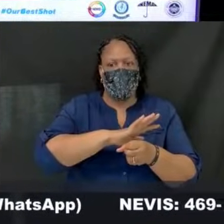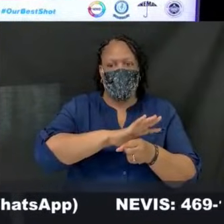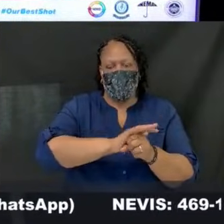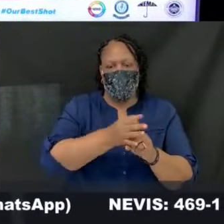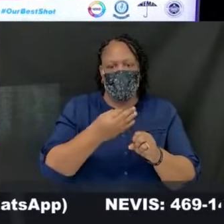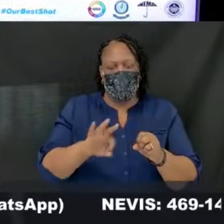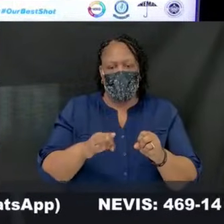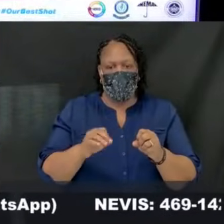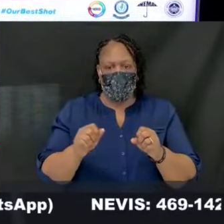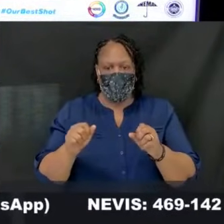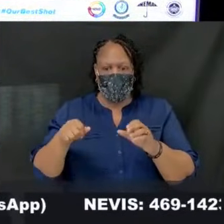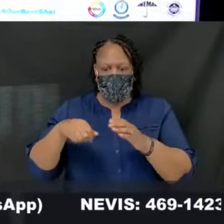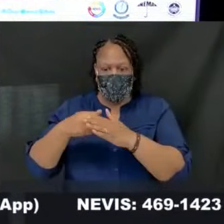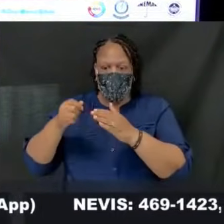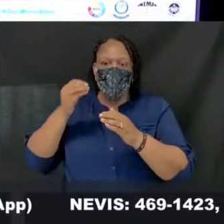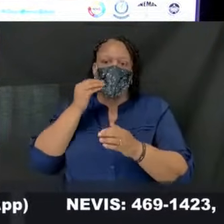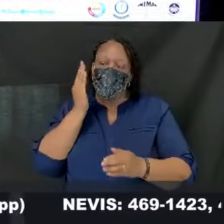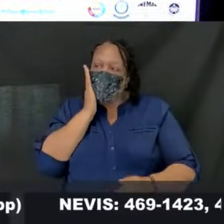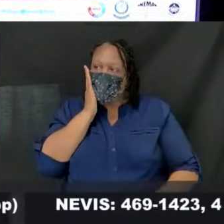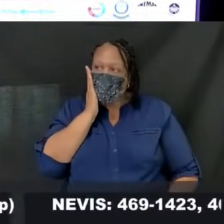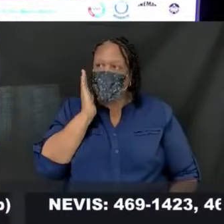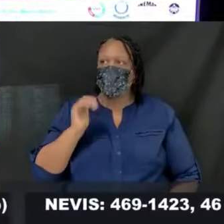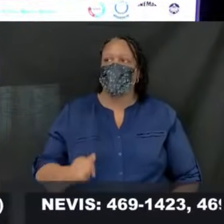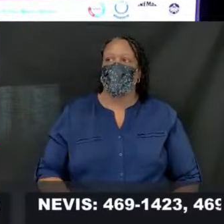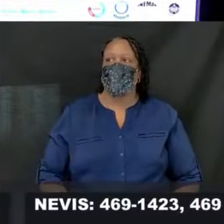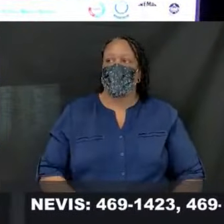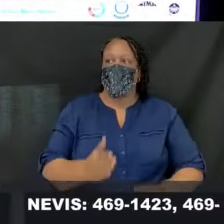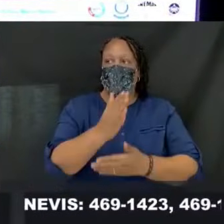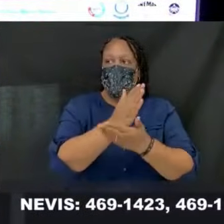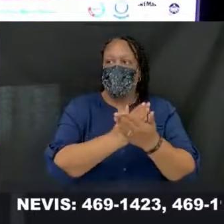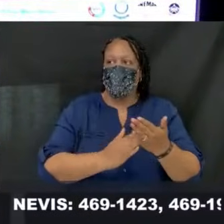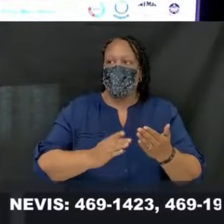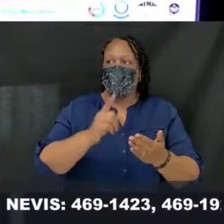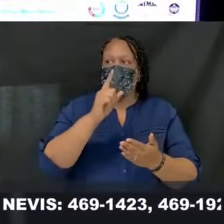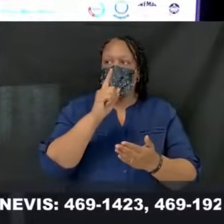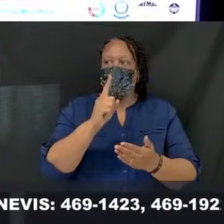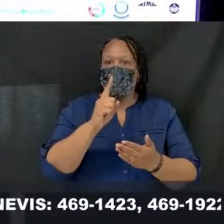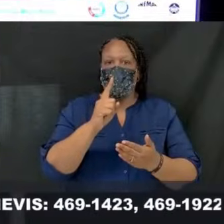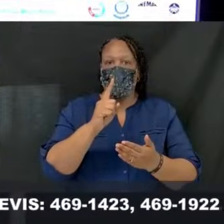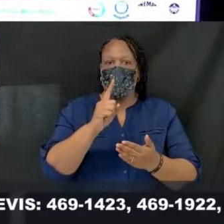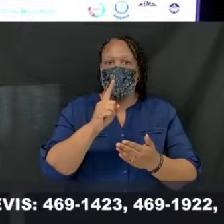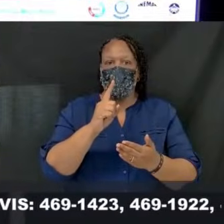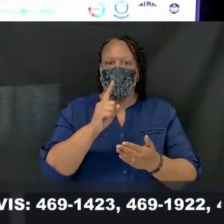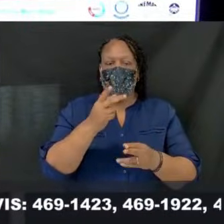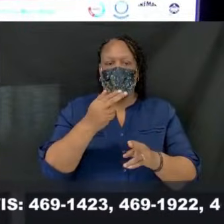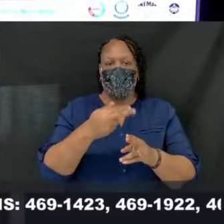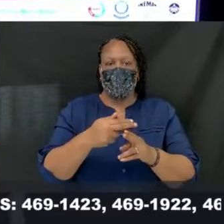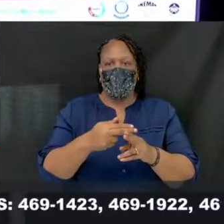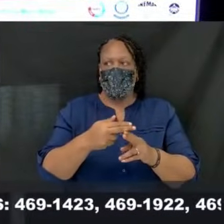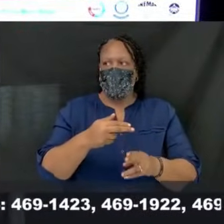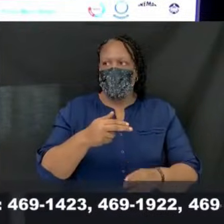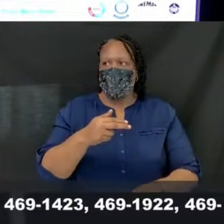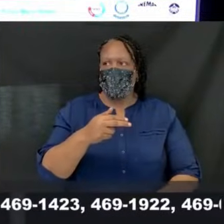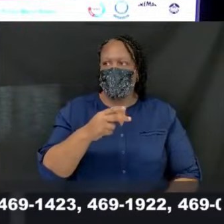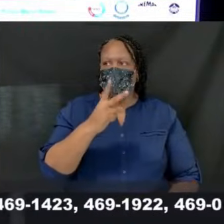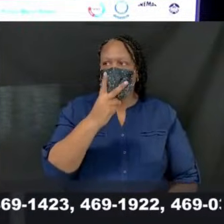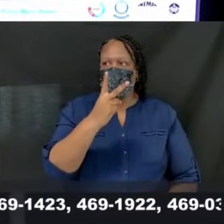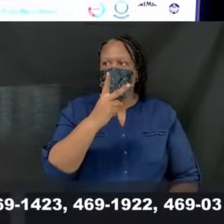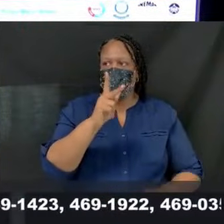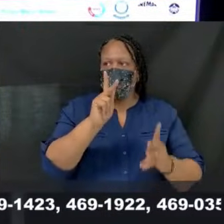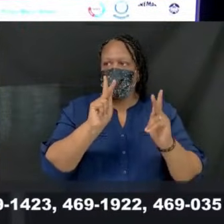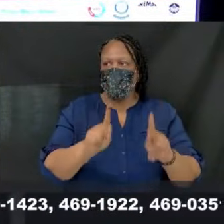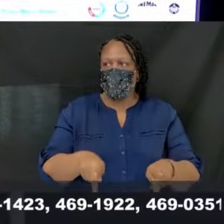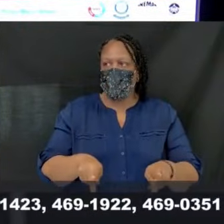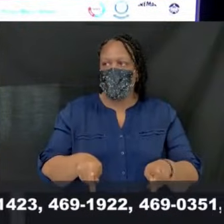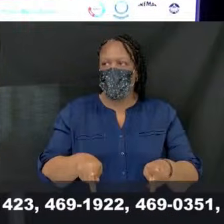Kitts, police have arrested and formally charged DeAndre Brown of New Road and Kishnell Romney of